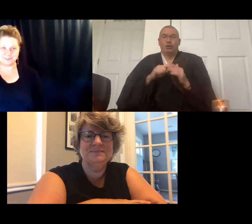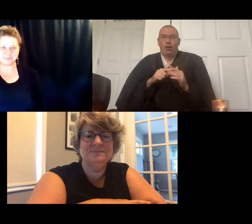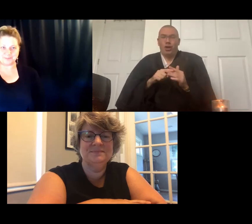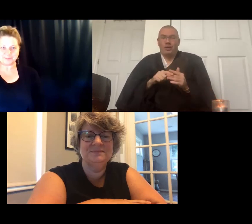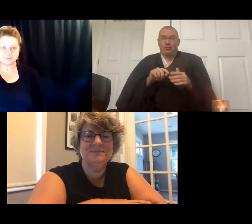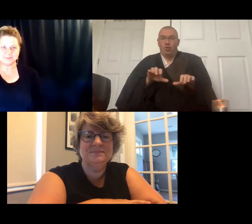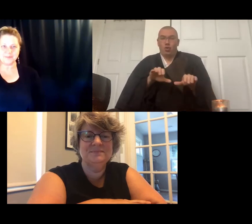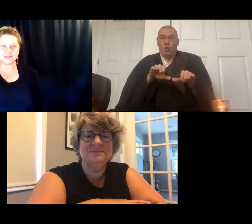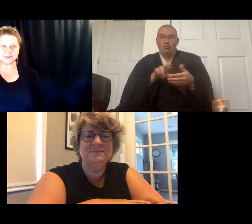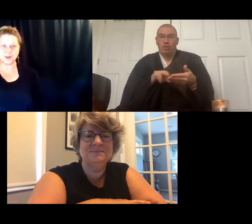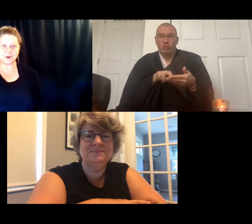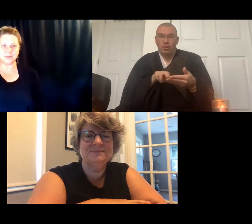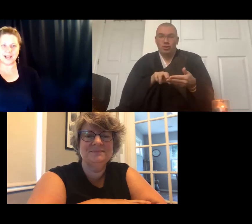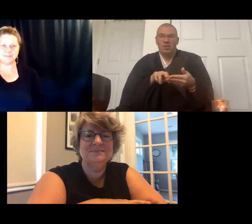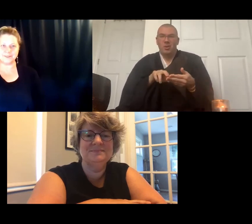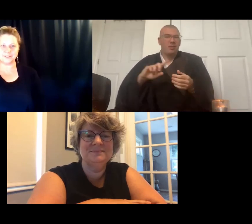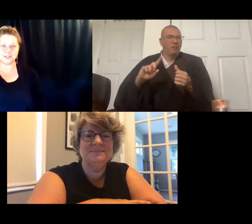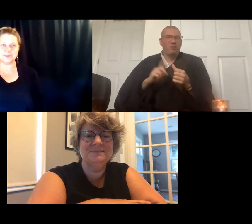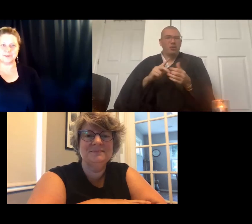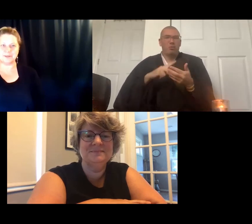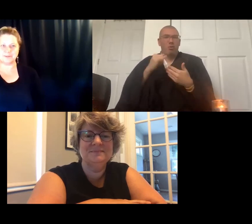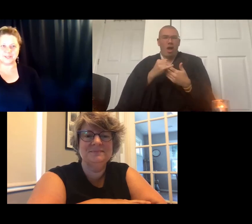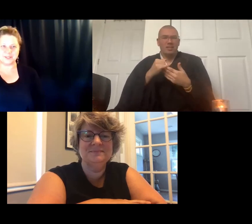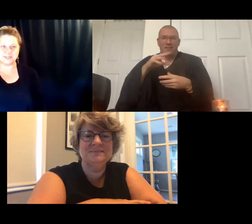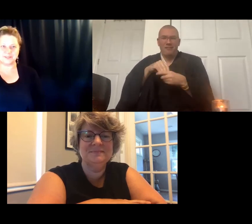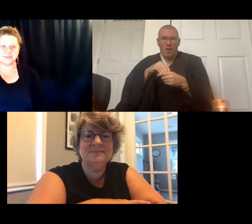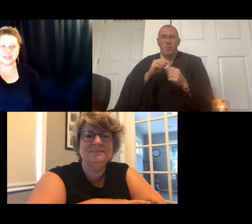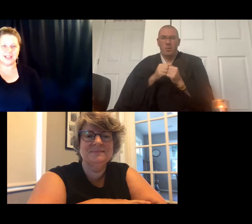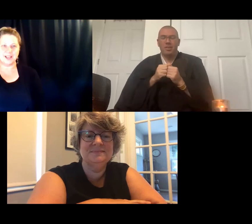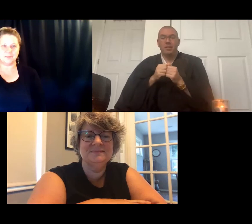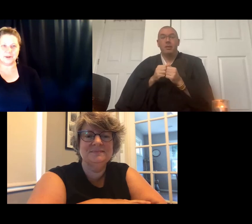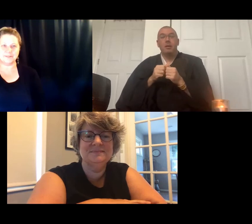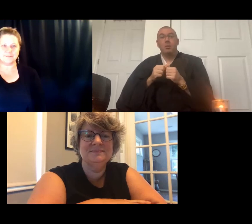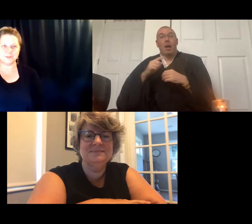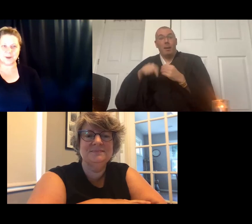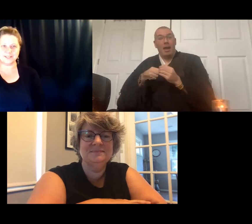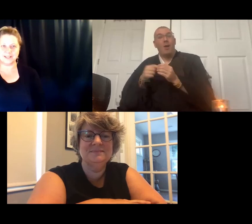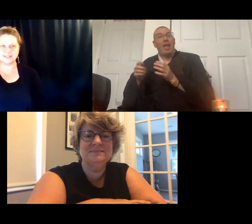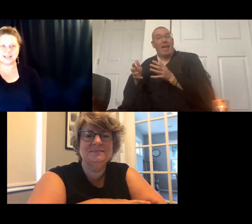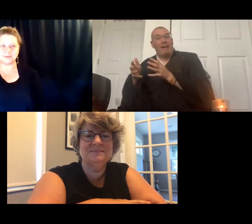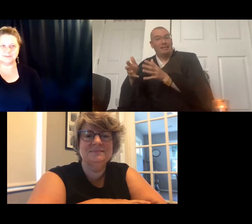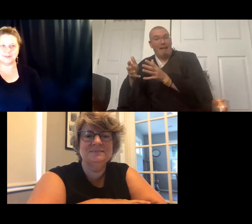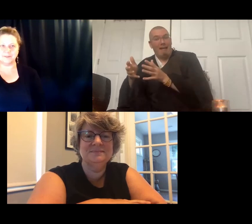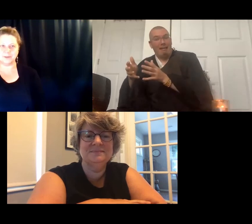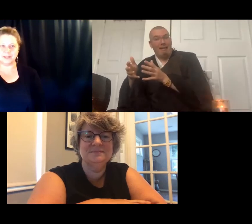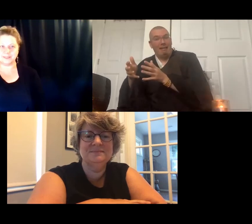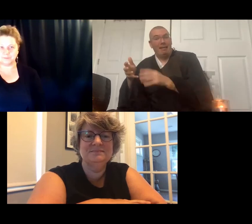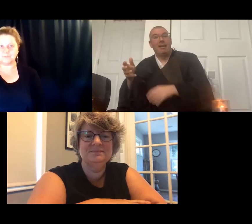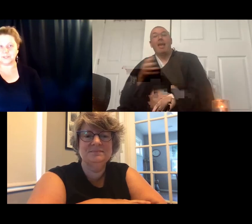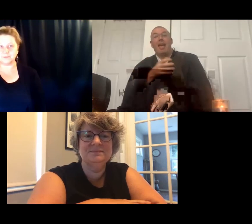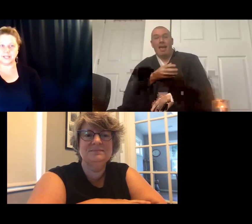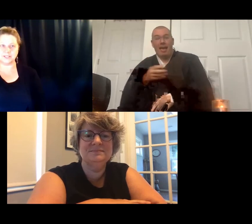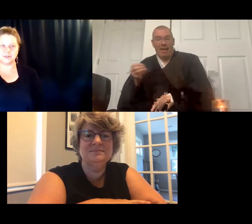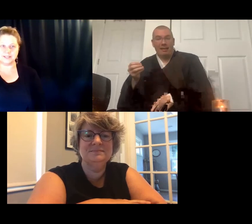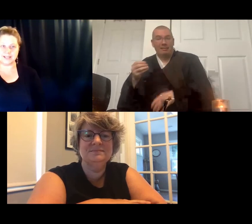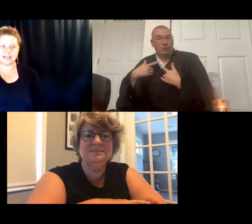now. So when I first started doing my research, one of the first projects that I was involved with